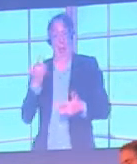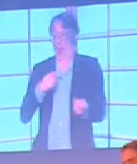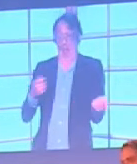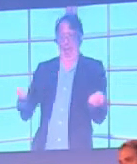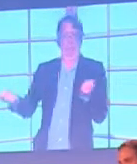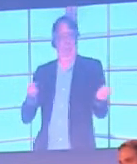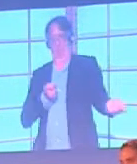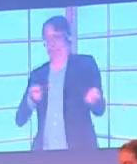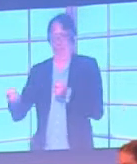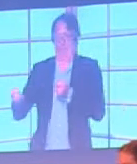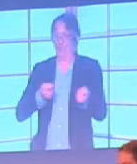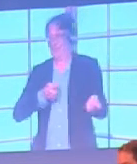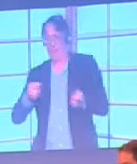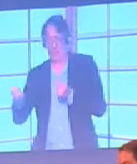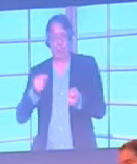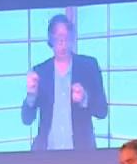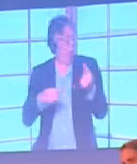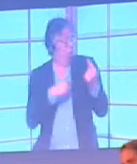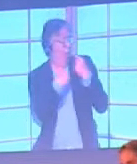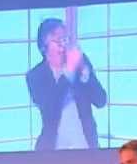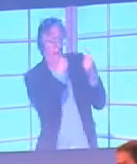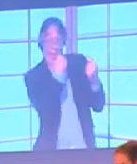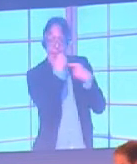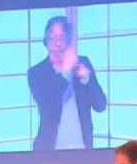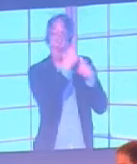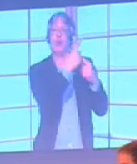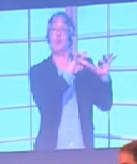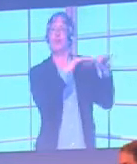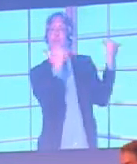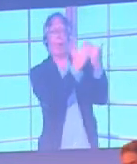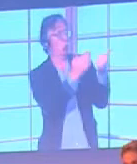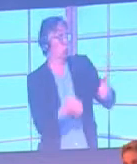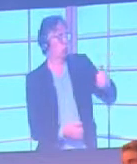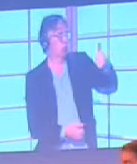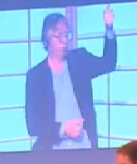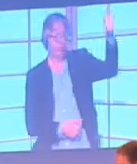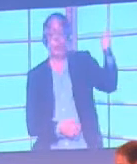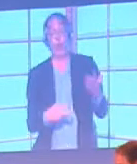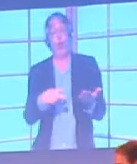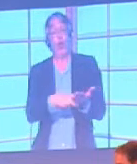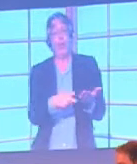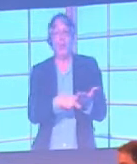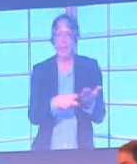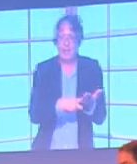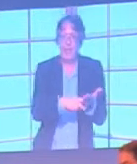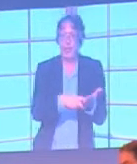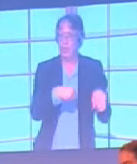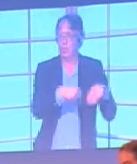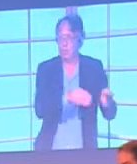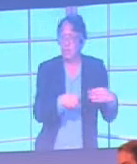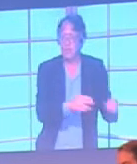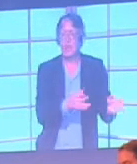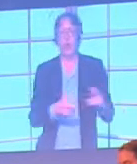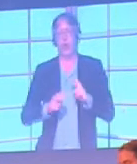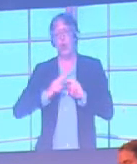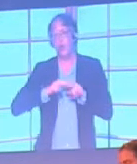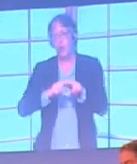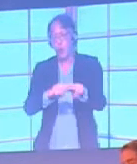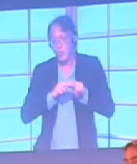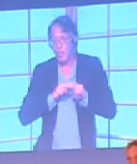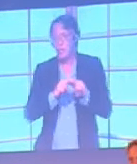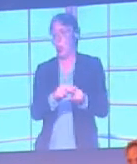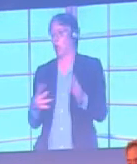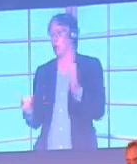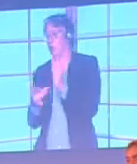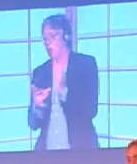to cascade that to the venue management, to the ticketing, to event transport, to event logistics, technical services,